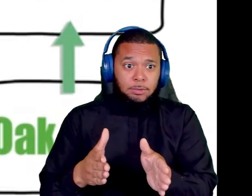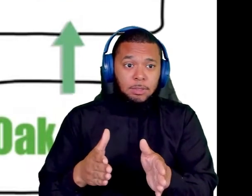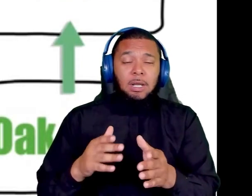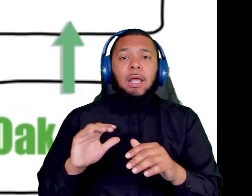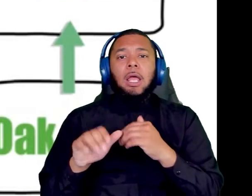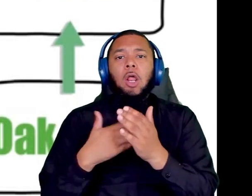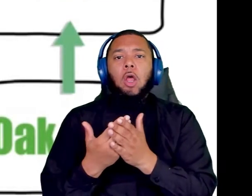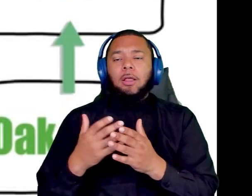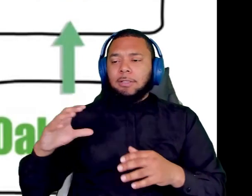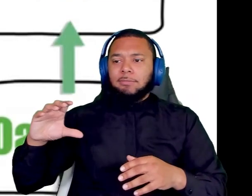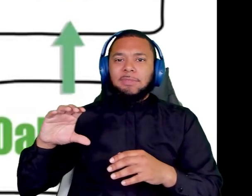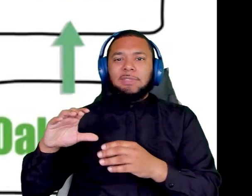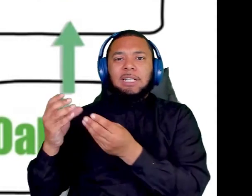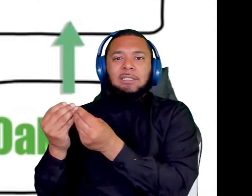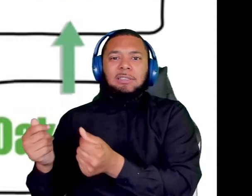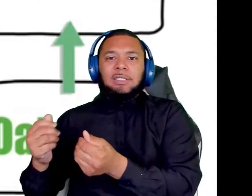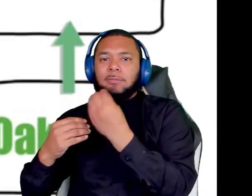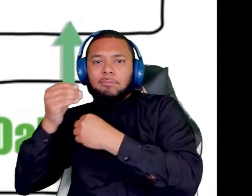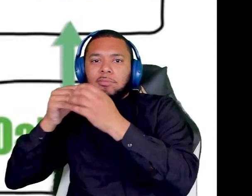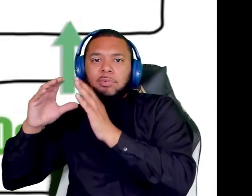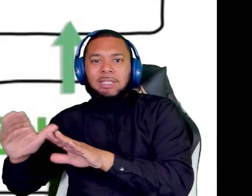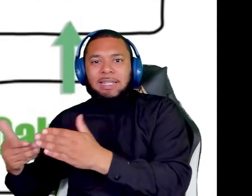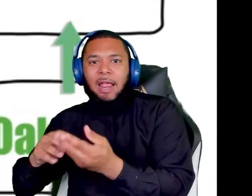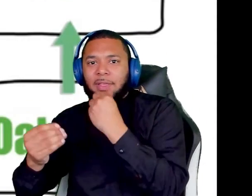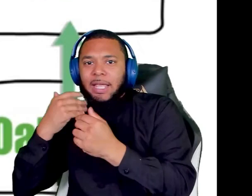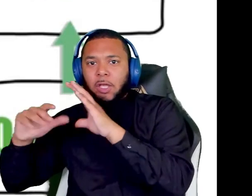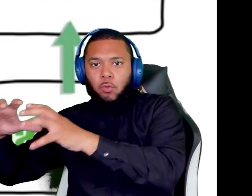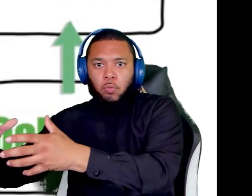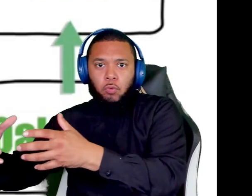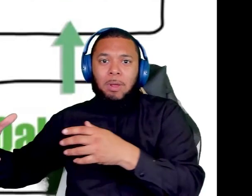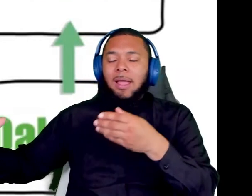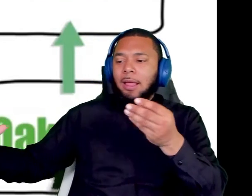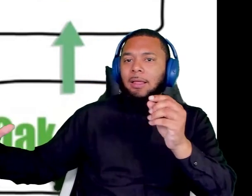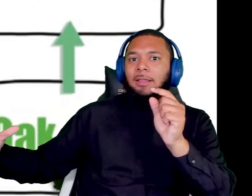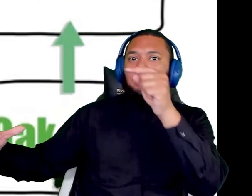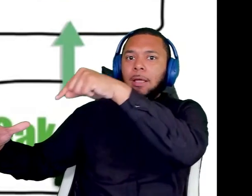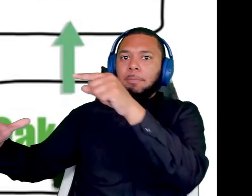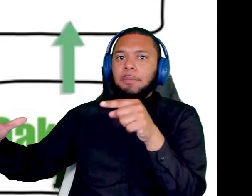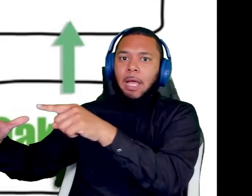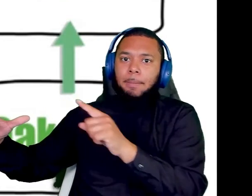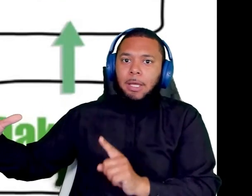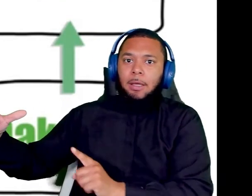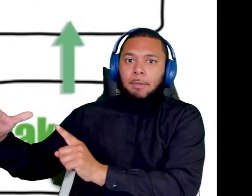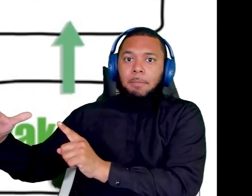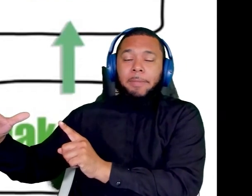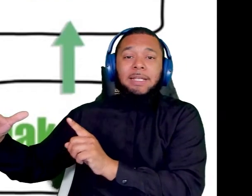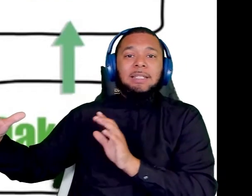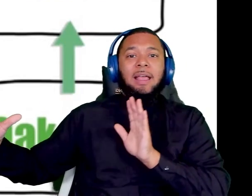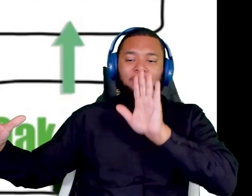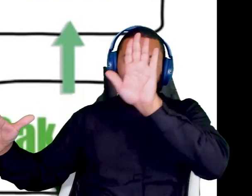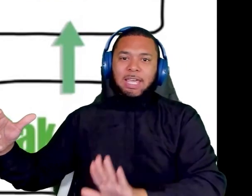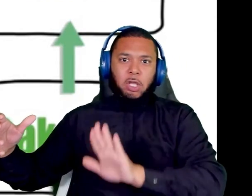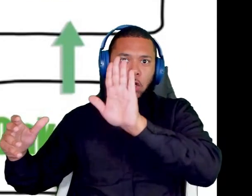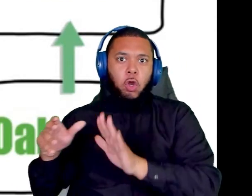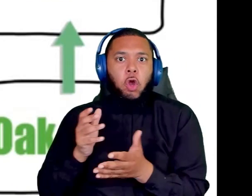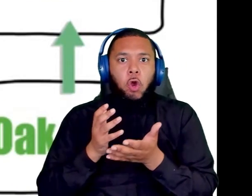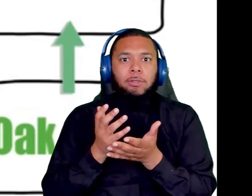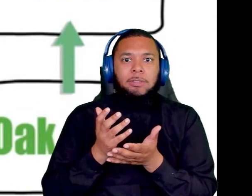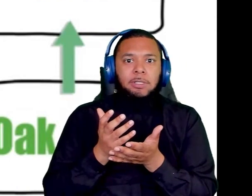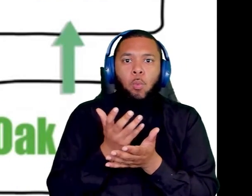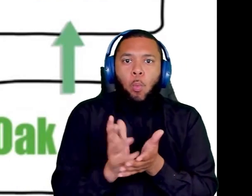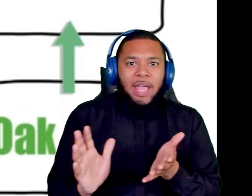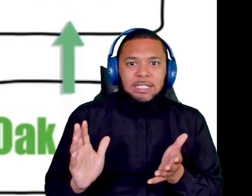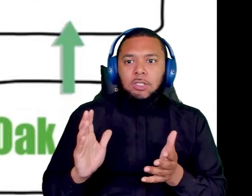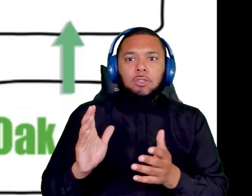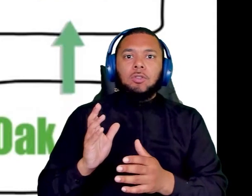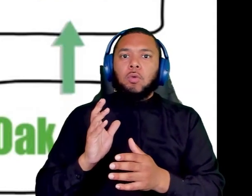to the side, because at any stage of that, any of the waste that comes from the food chain can go that direction at